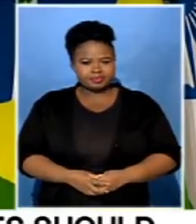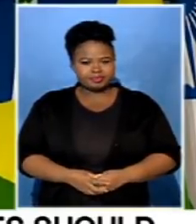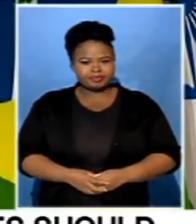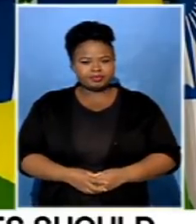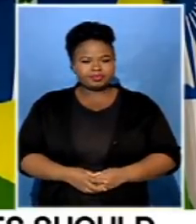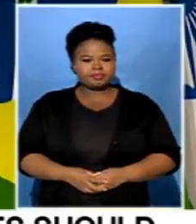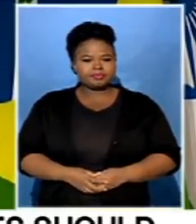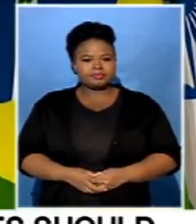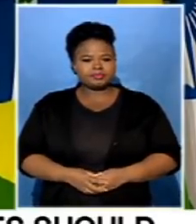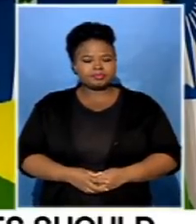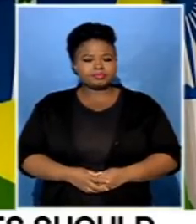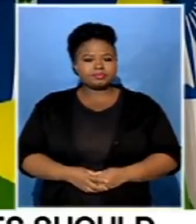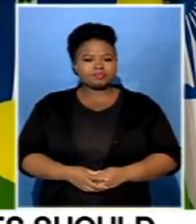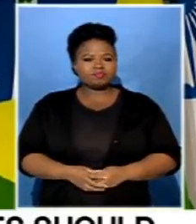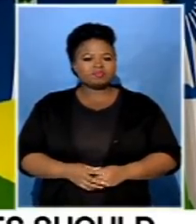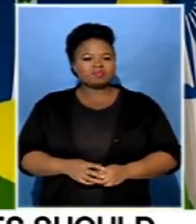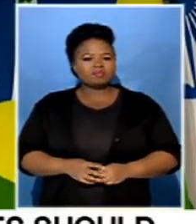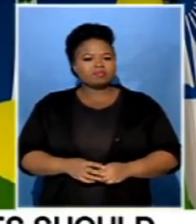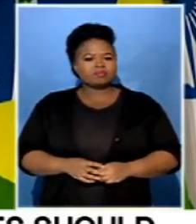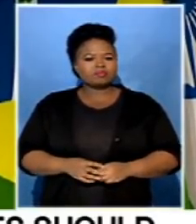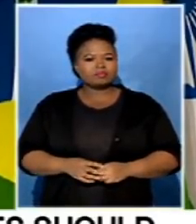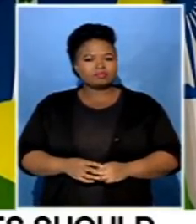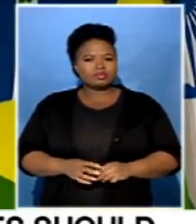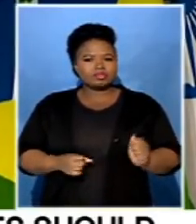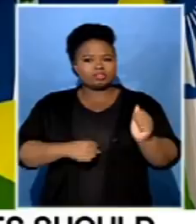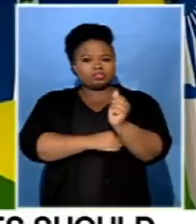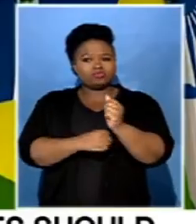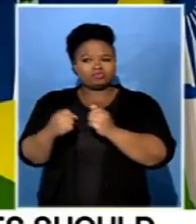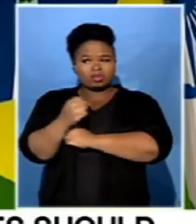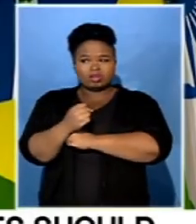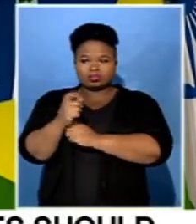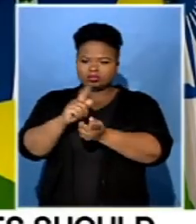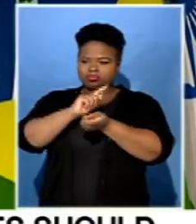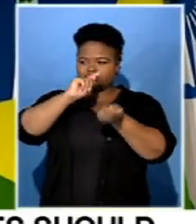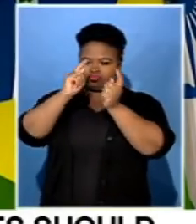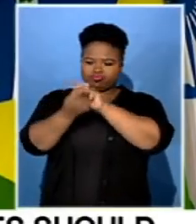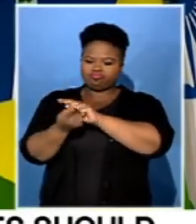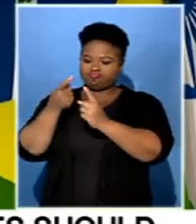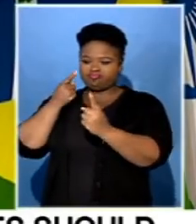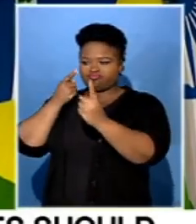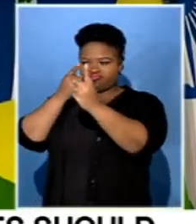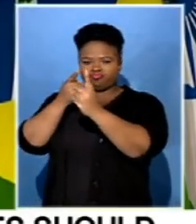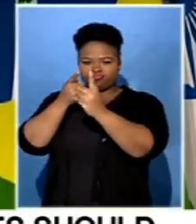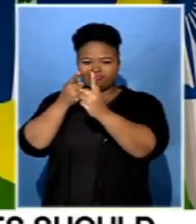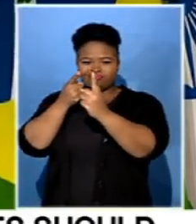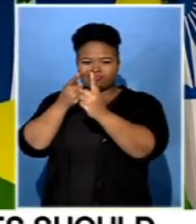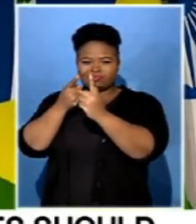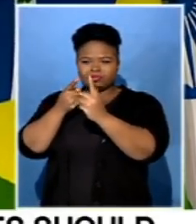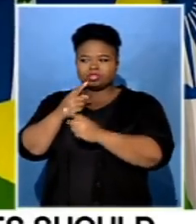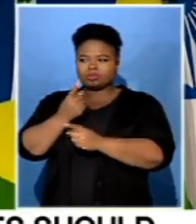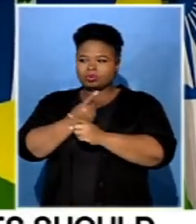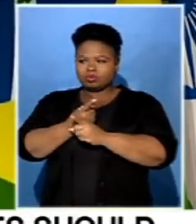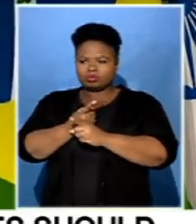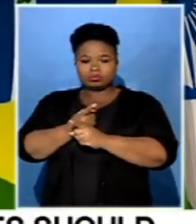We should endeavor to advance structural reform, remove all institutional barriers to innovation, and fully